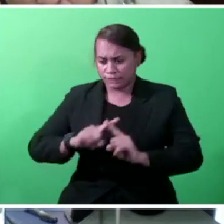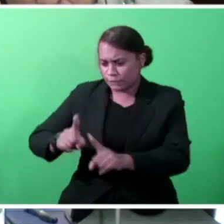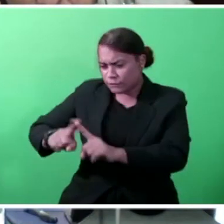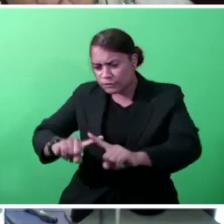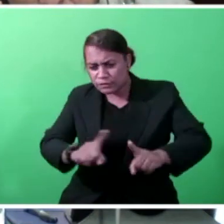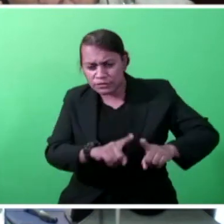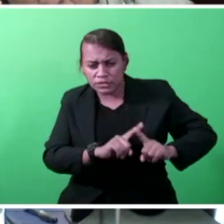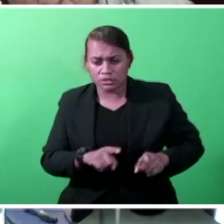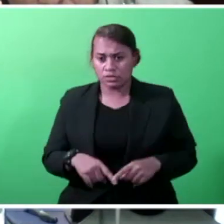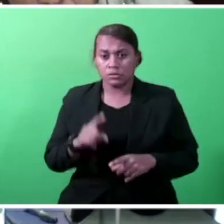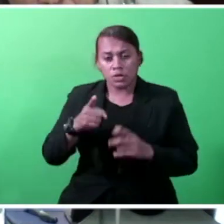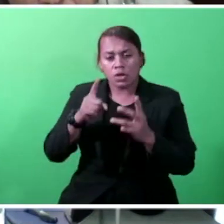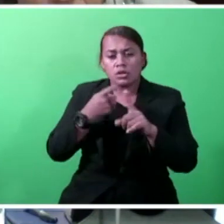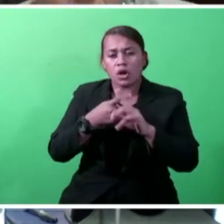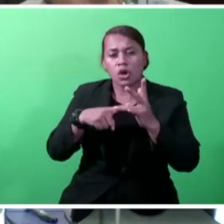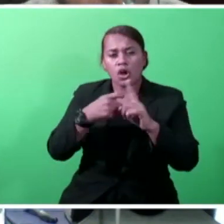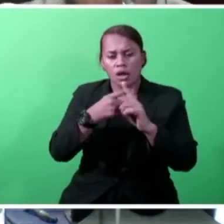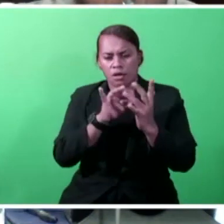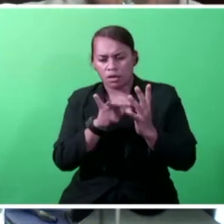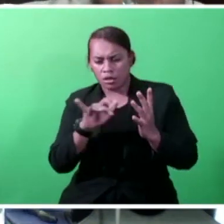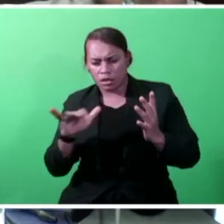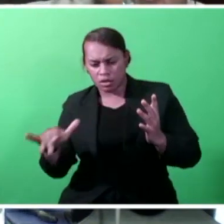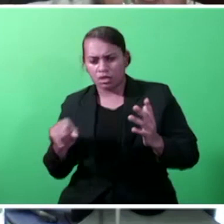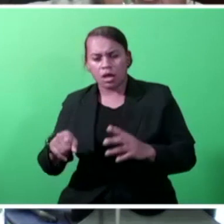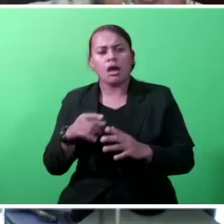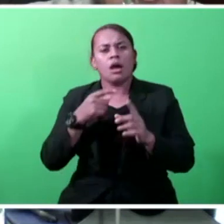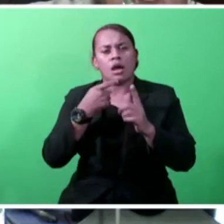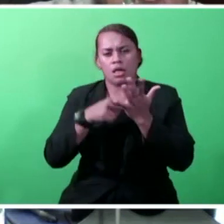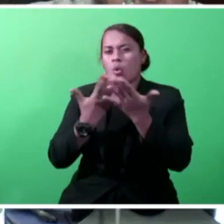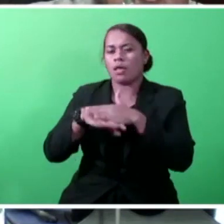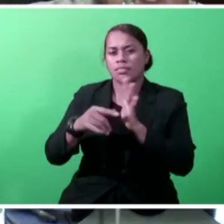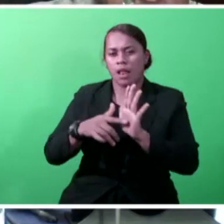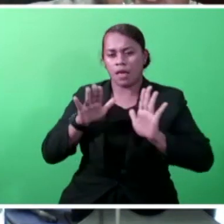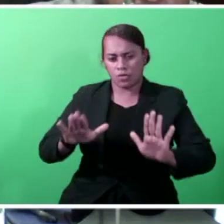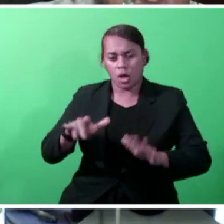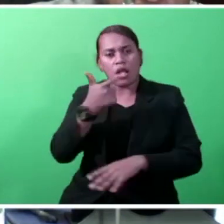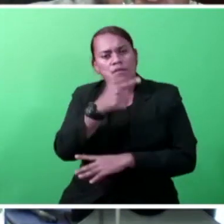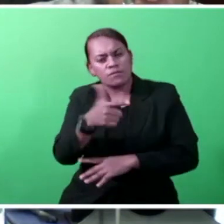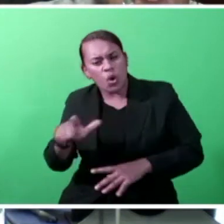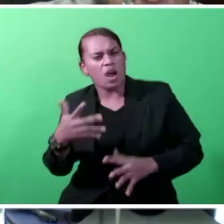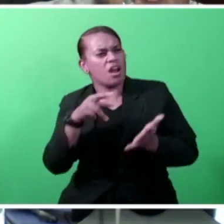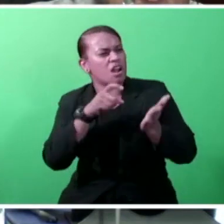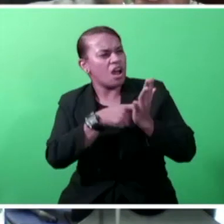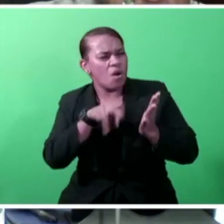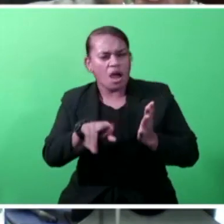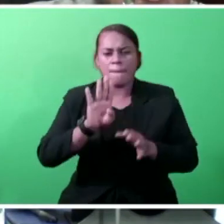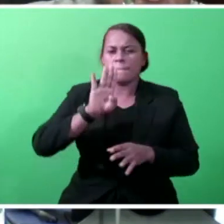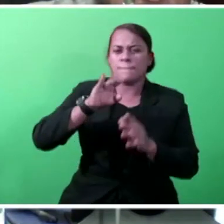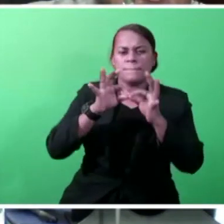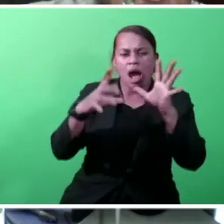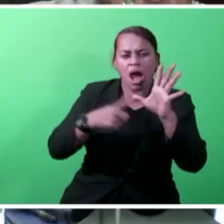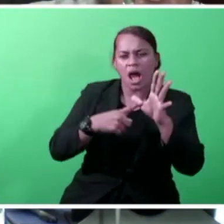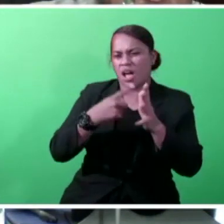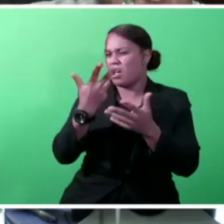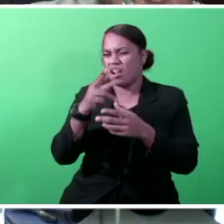Korovo, Kayasi, Levuka, and Namboalu, people actually don't have to run, go to long distances. Before, only a few years ago in Fiji,